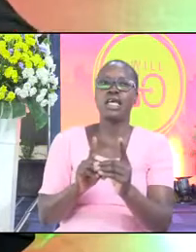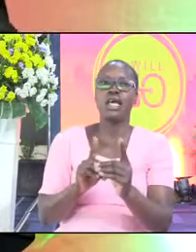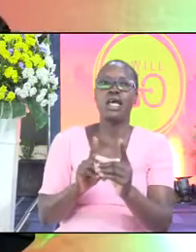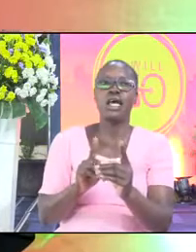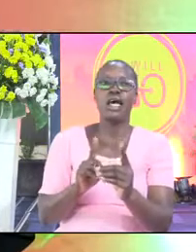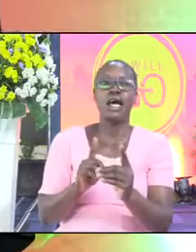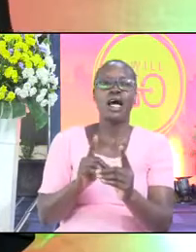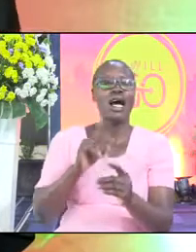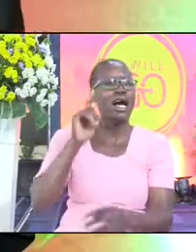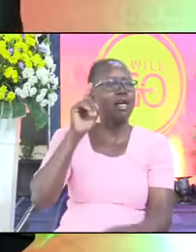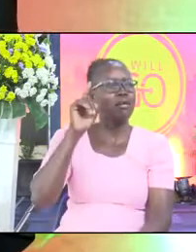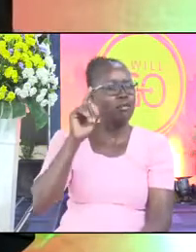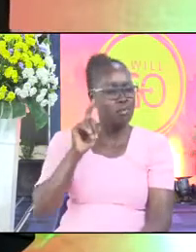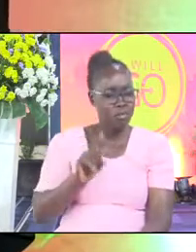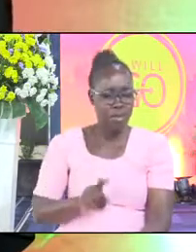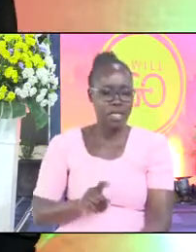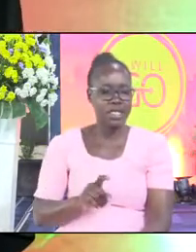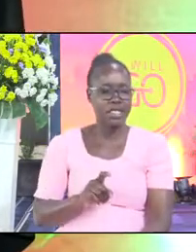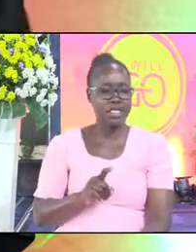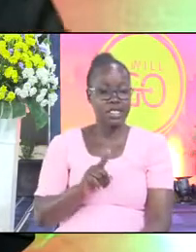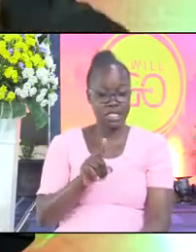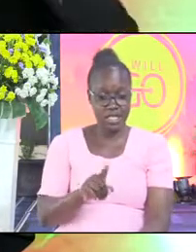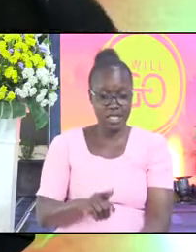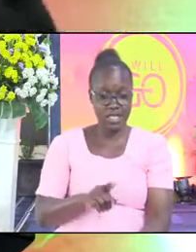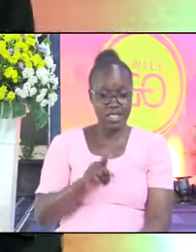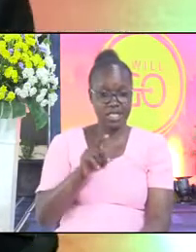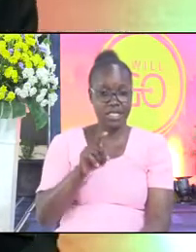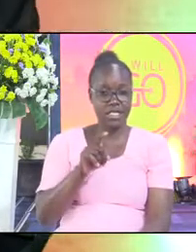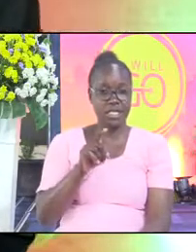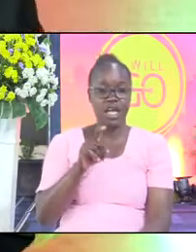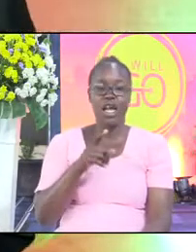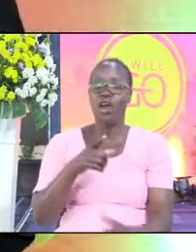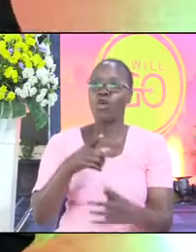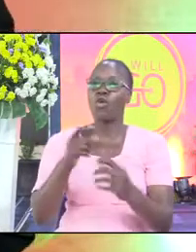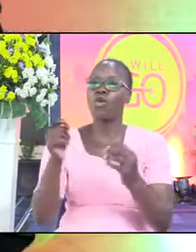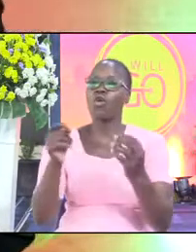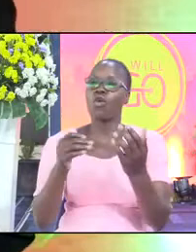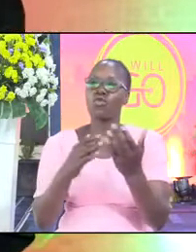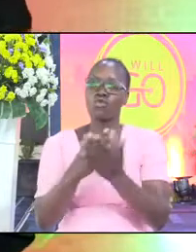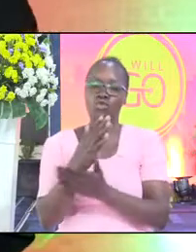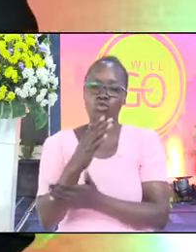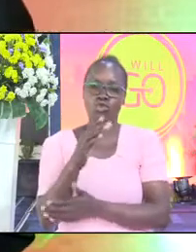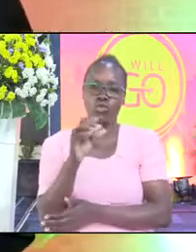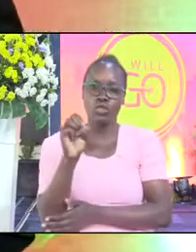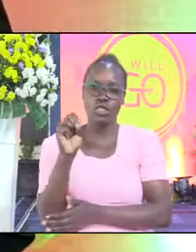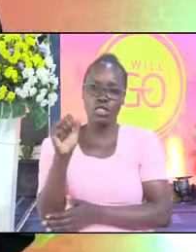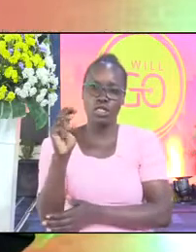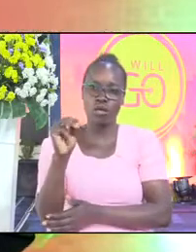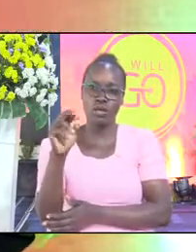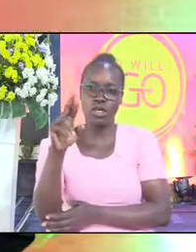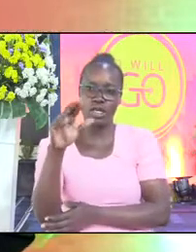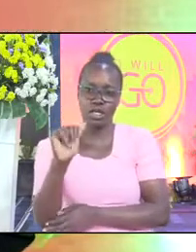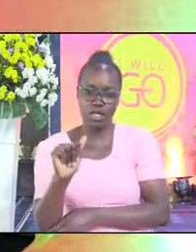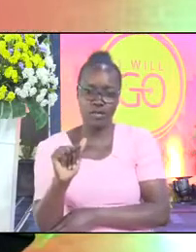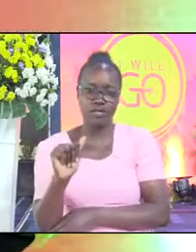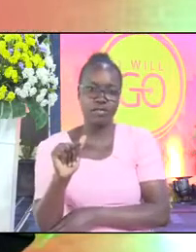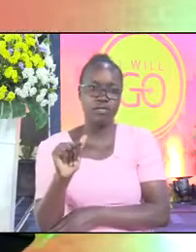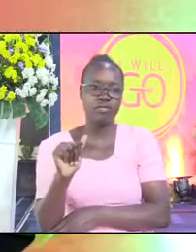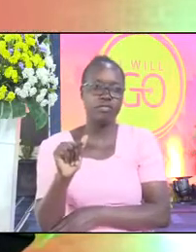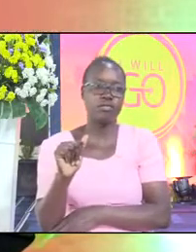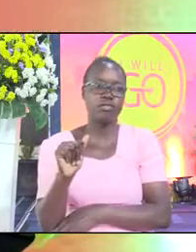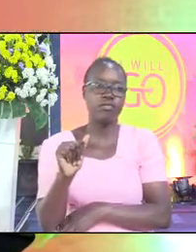I must needs go through Samaria.